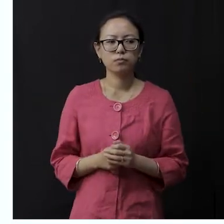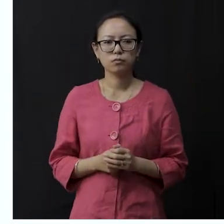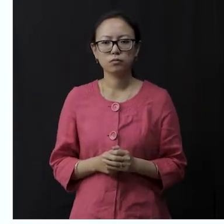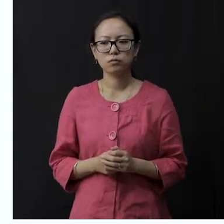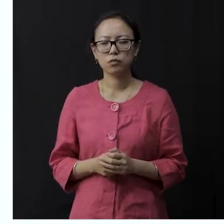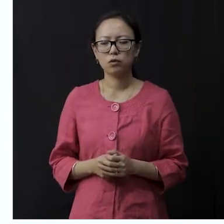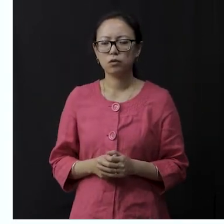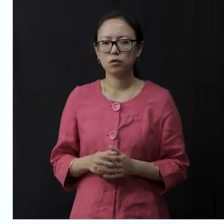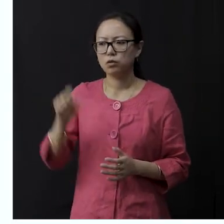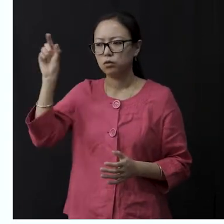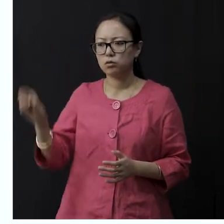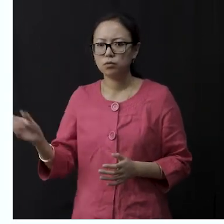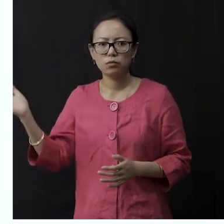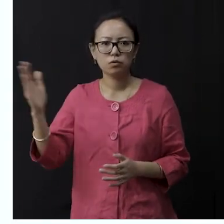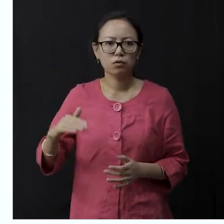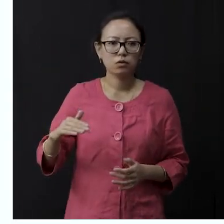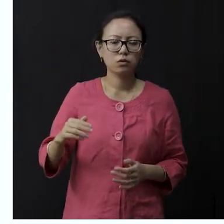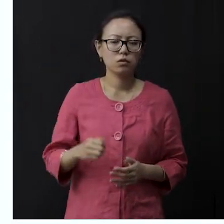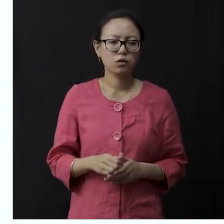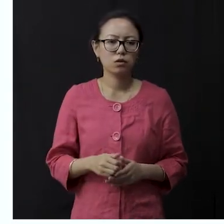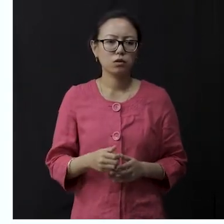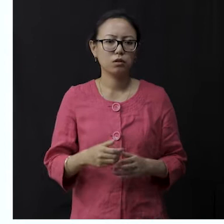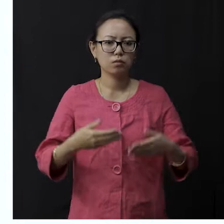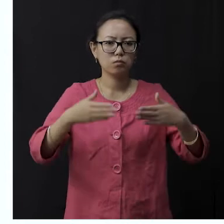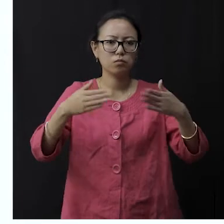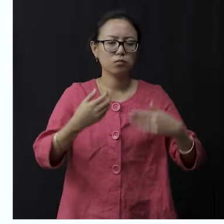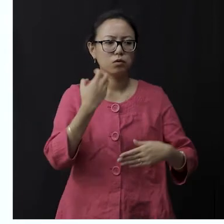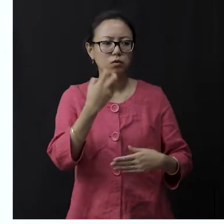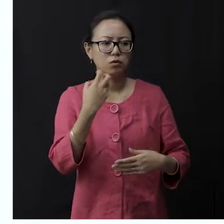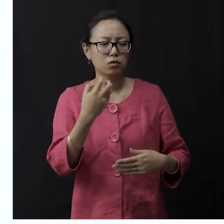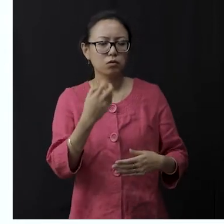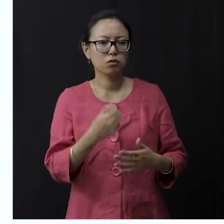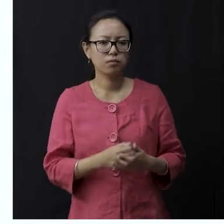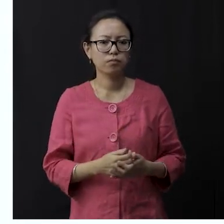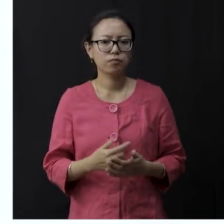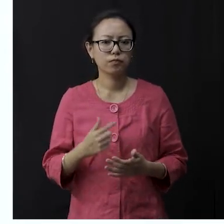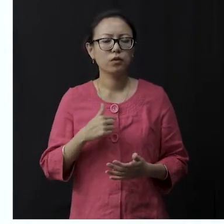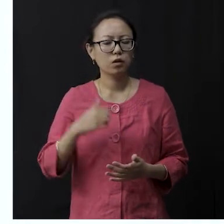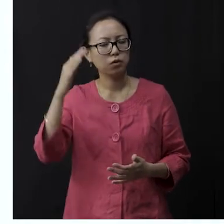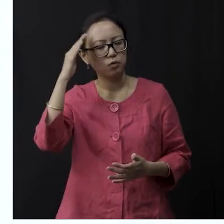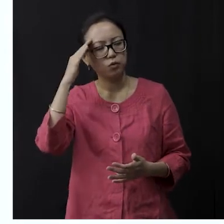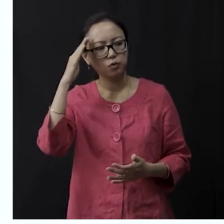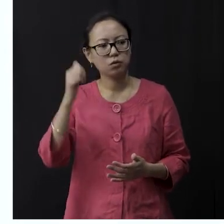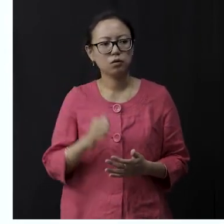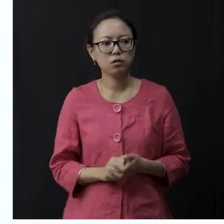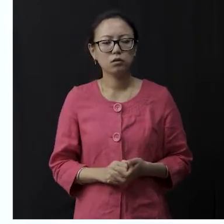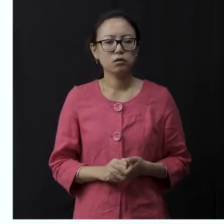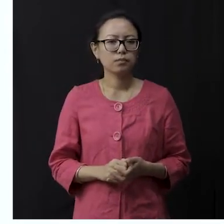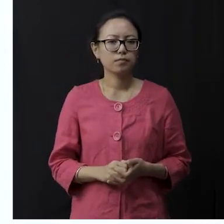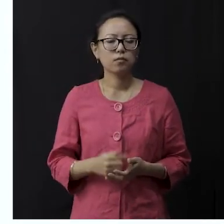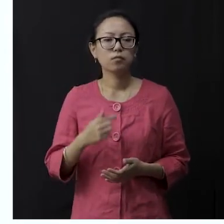knocking. I'm sure. I listened. I opened. That means the person